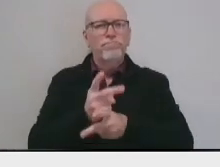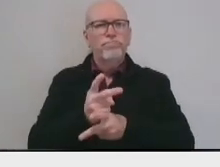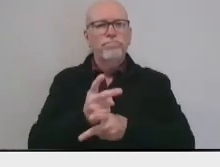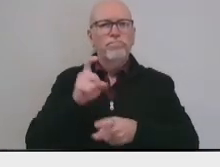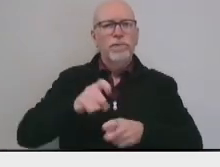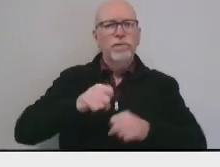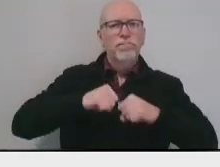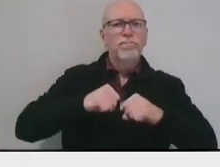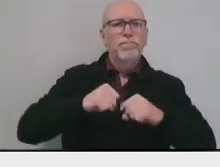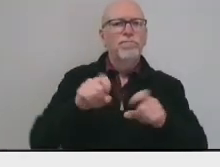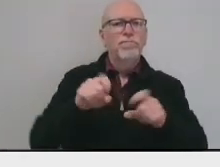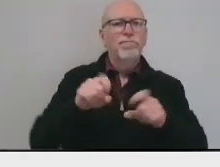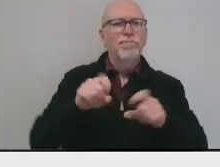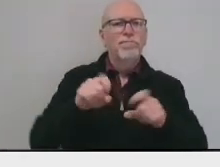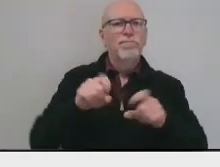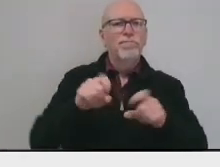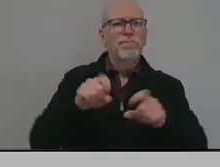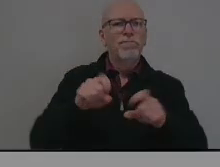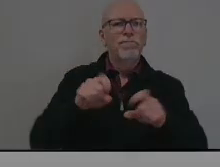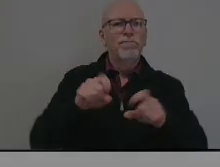March. And